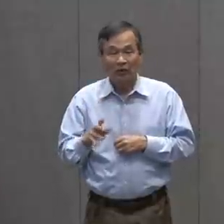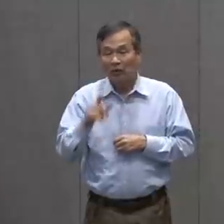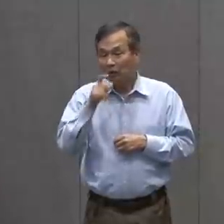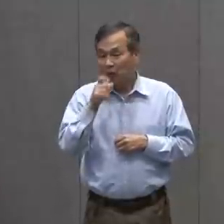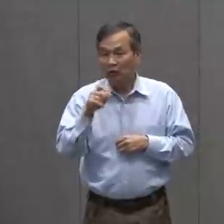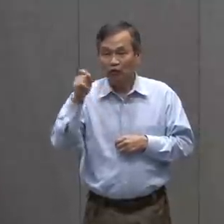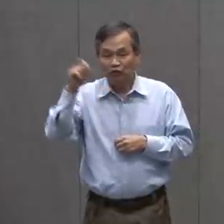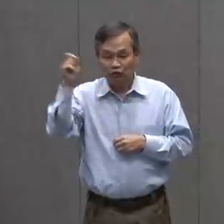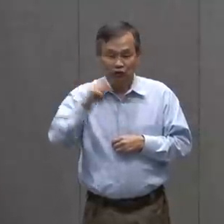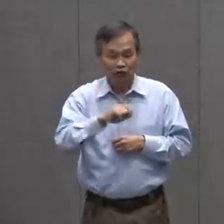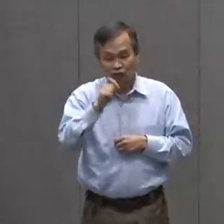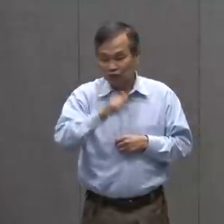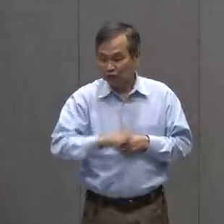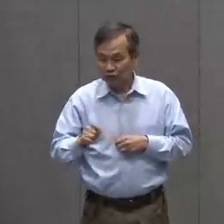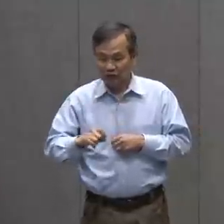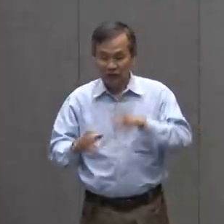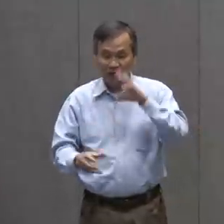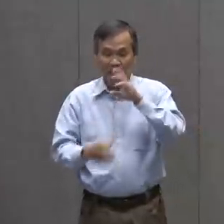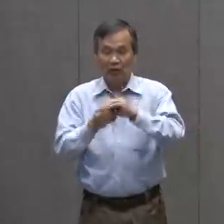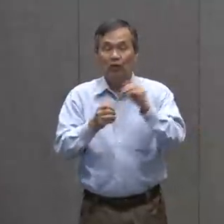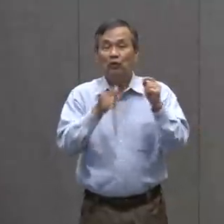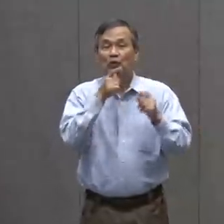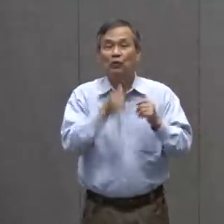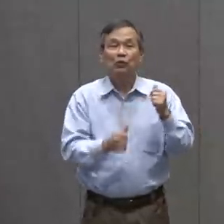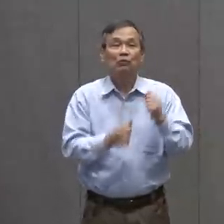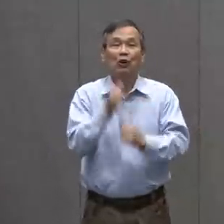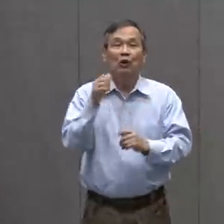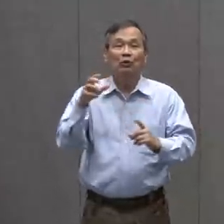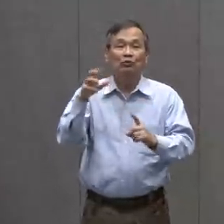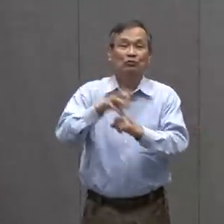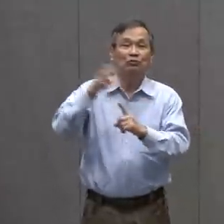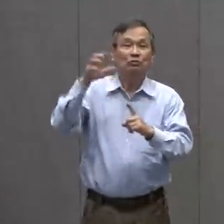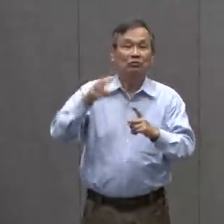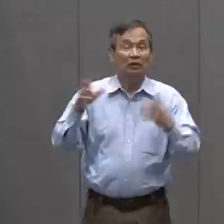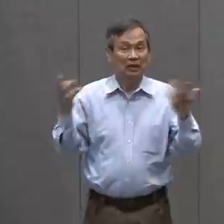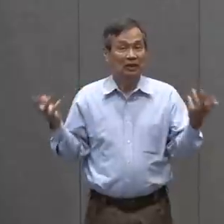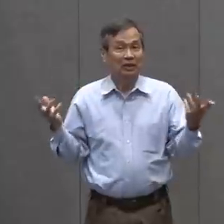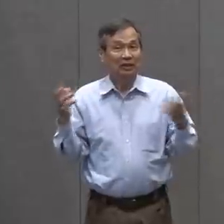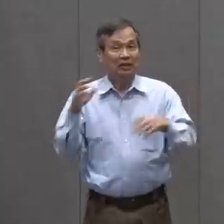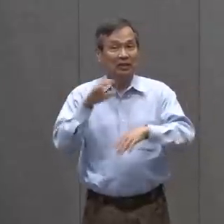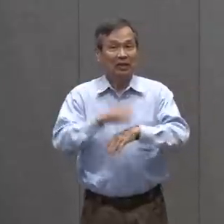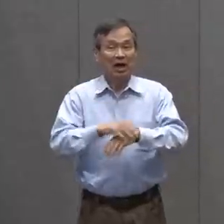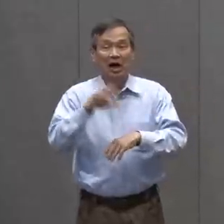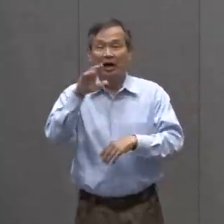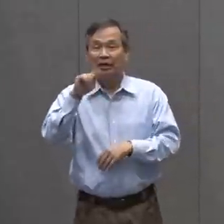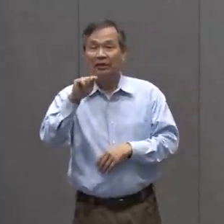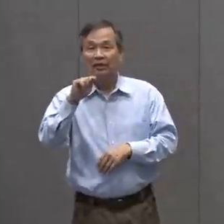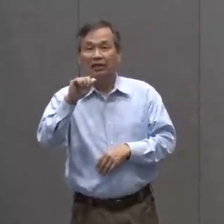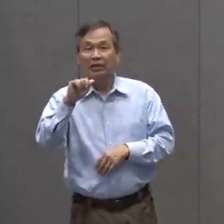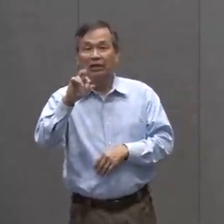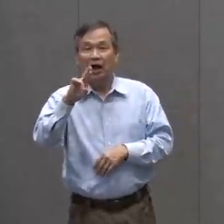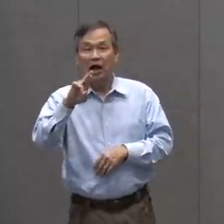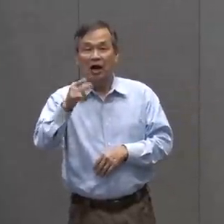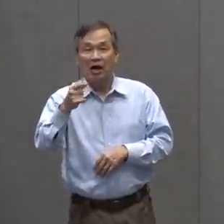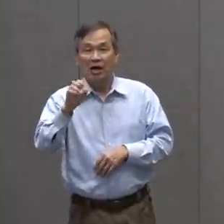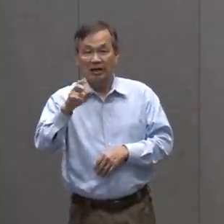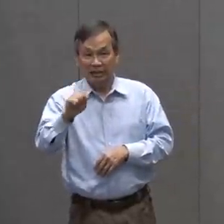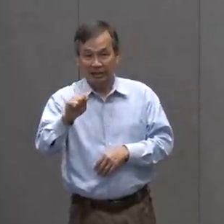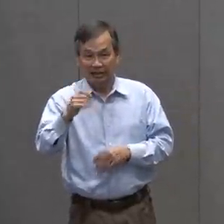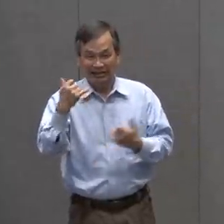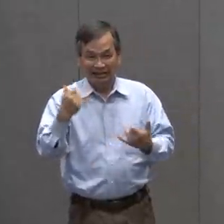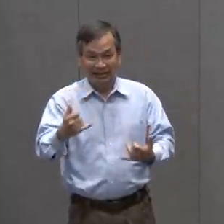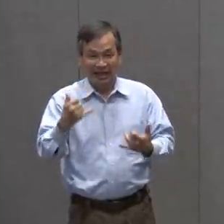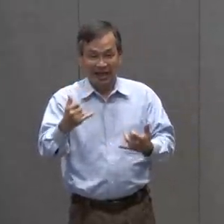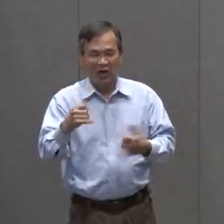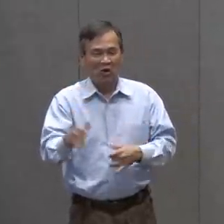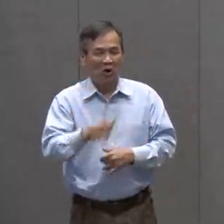check marks wins the overall game. That is on target. All right. So we're ready to move